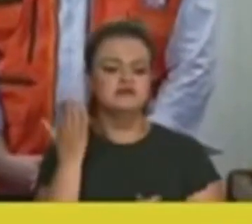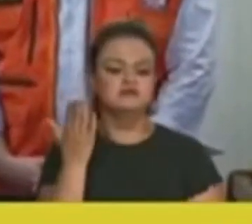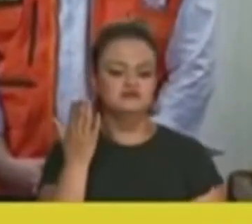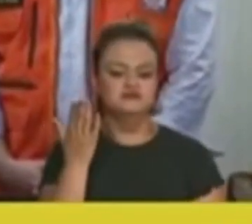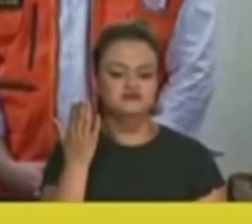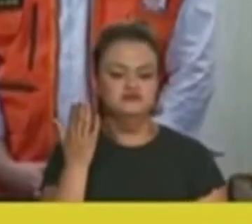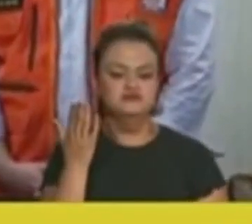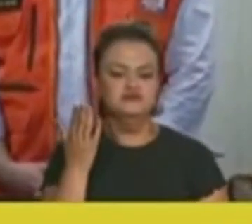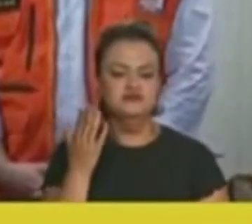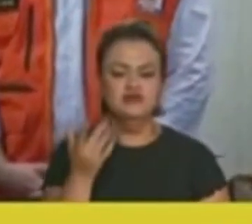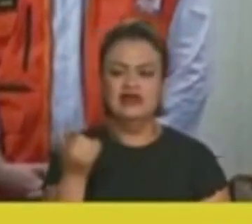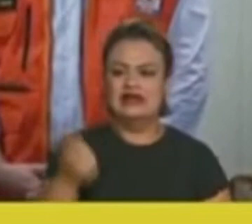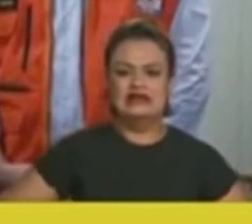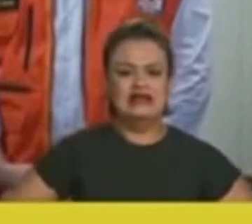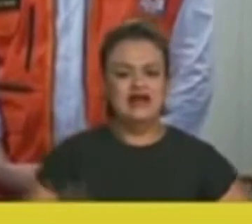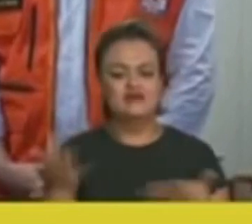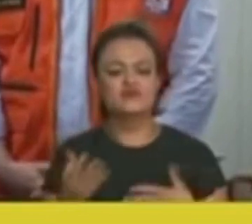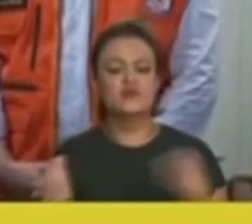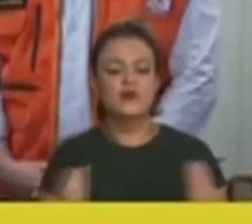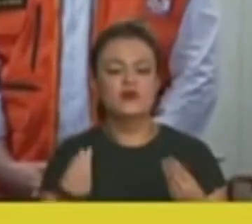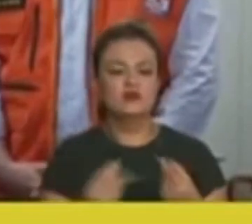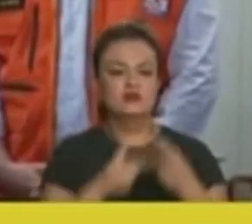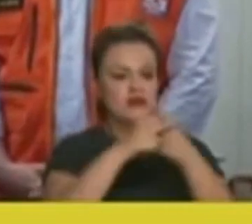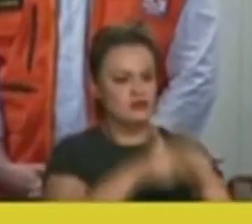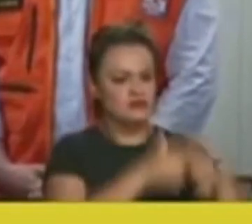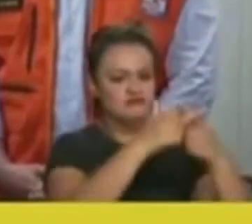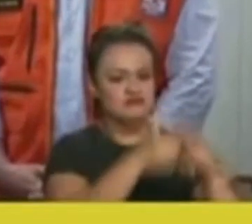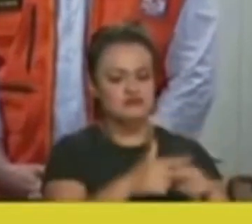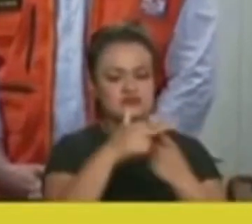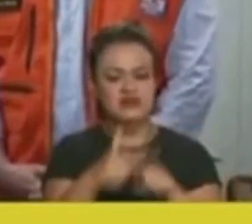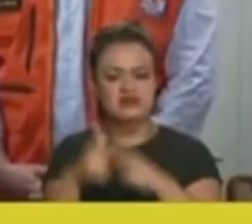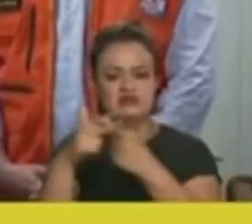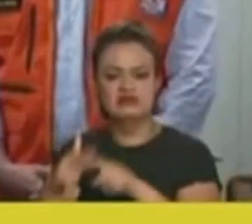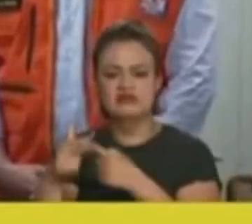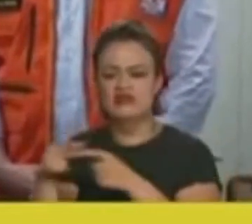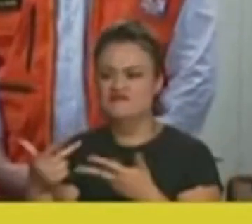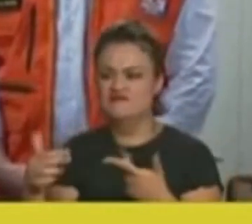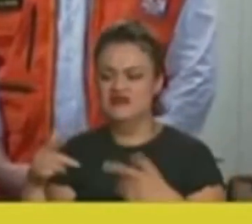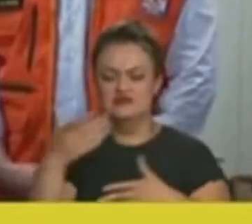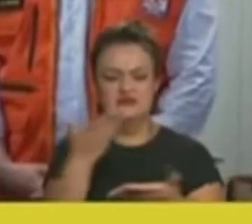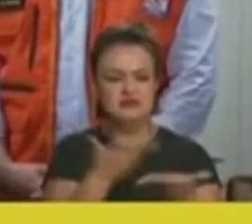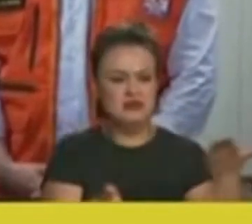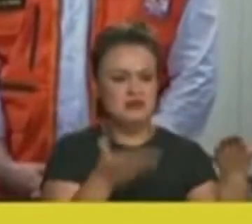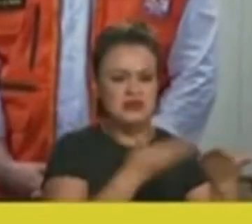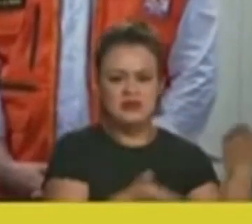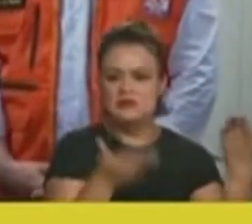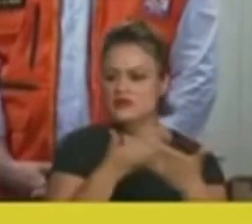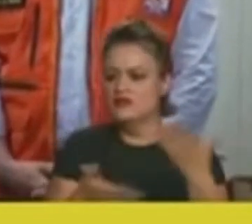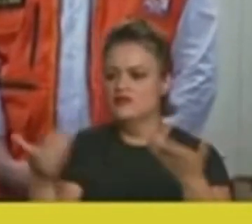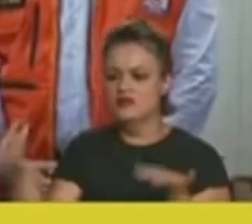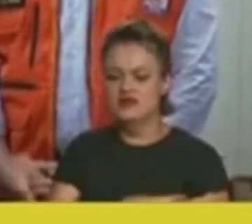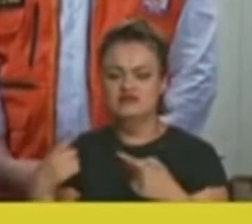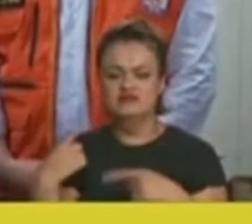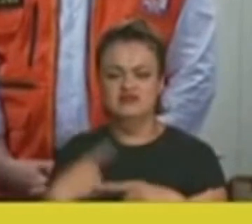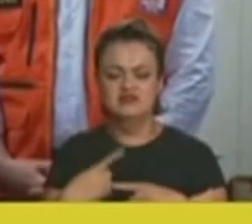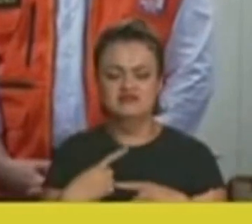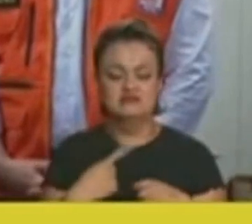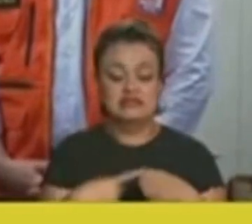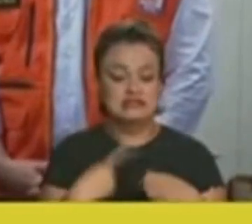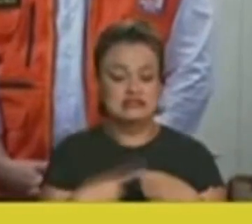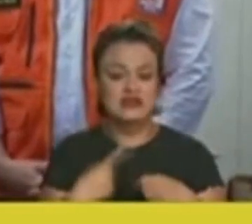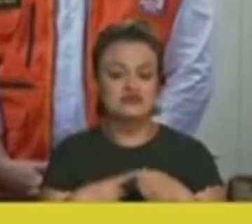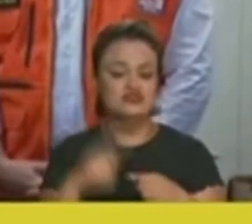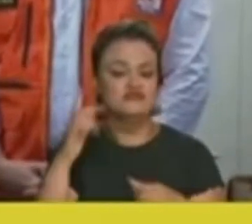will cost? We know that in Brazil there are many cities that have problems with the